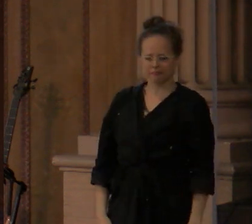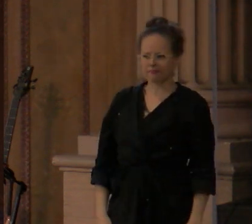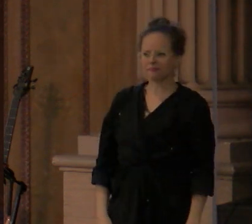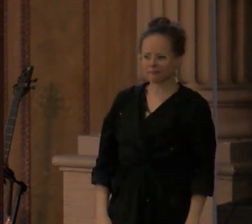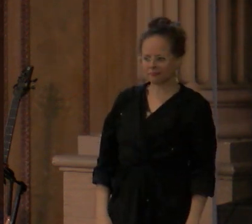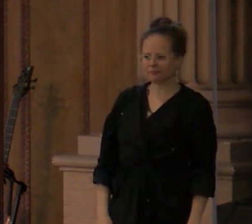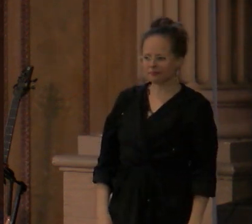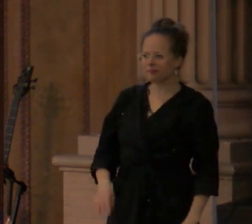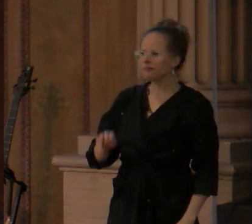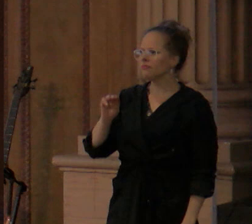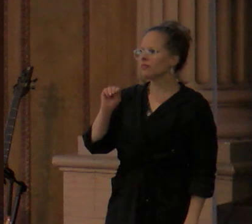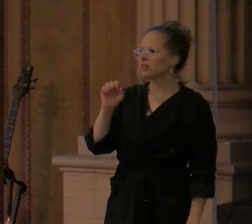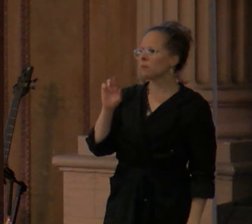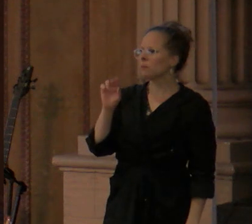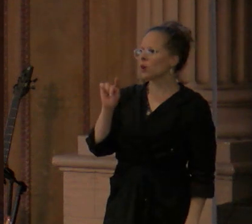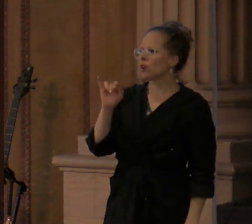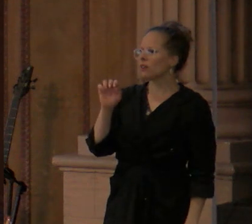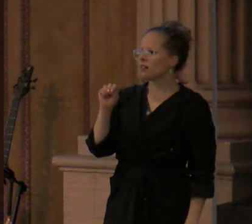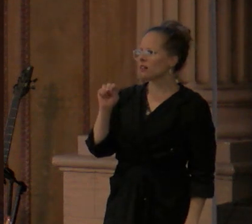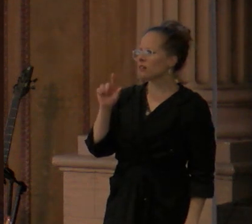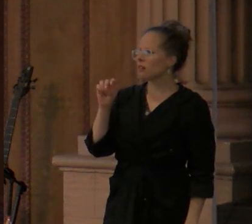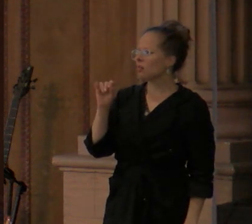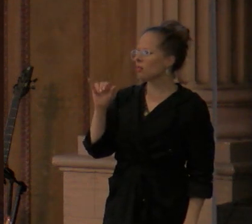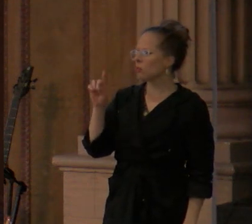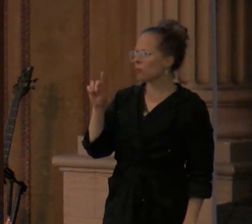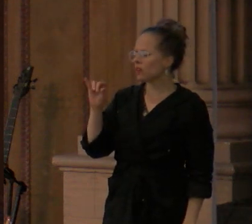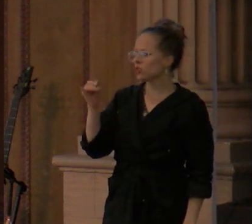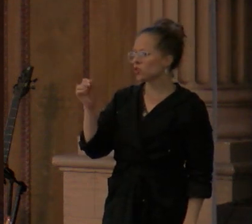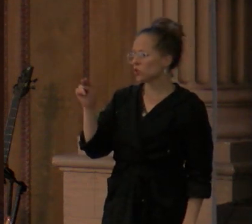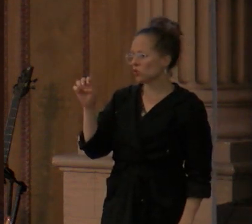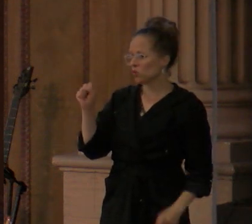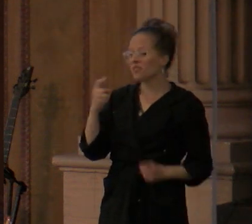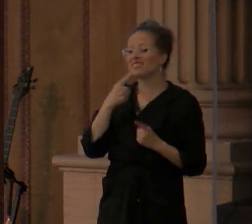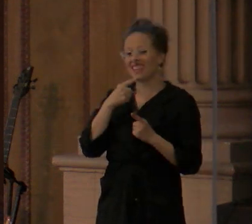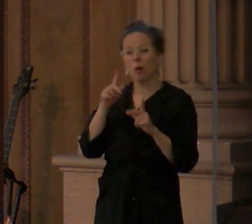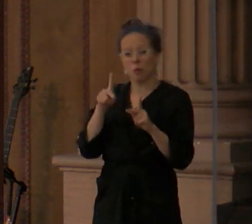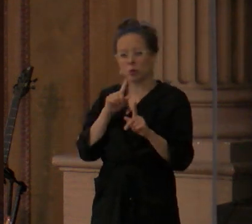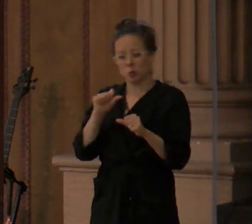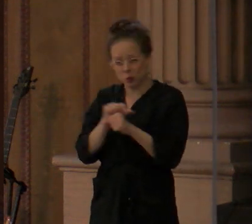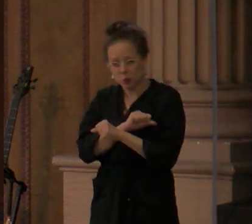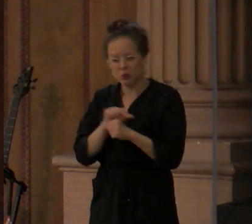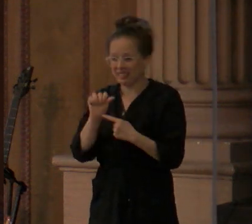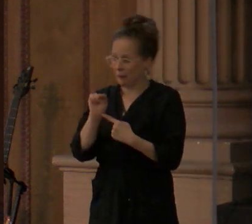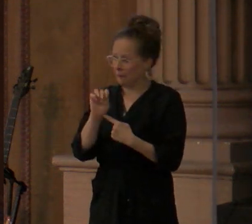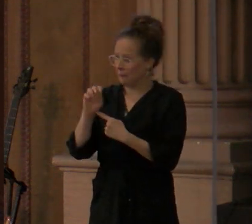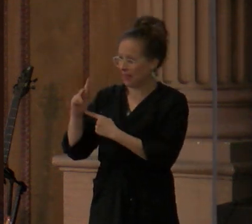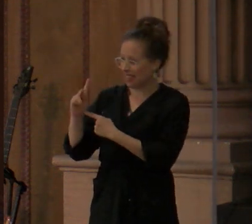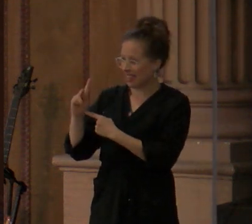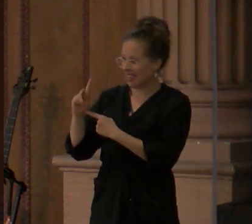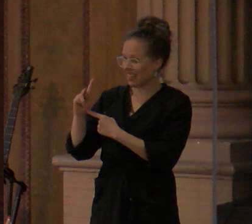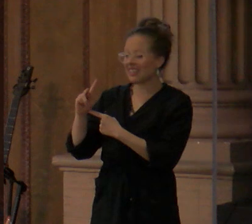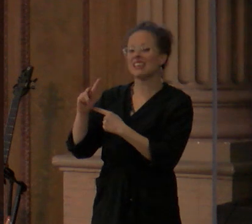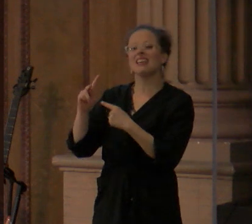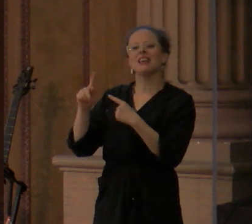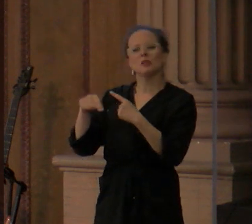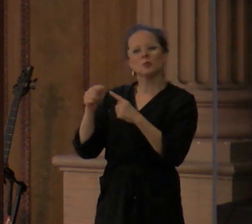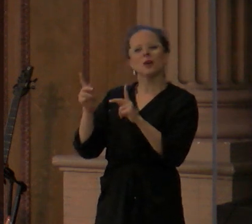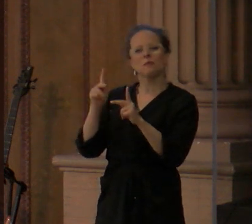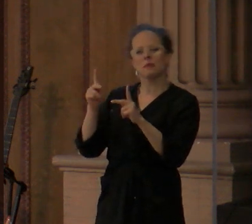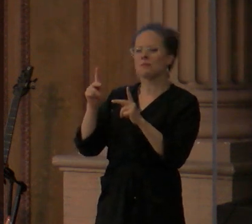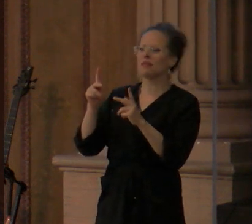Martin Lloyd-Jones said that the man who is truly meek is the one who is amazed that God and man can think of him as well as they do